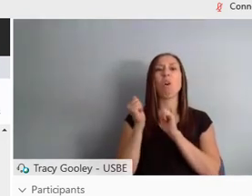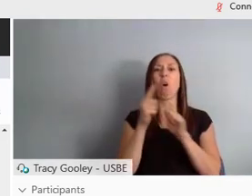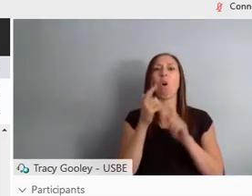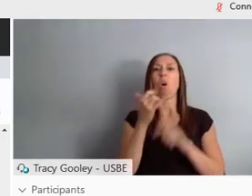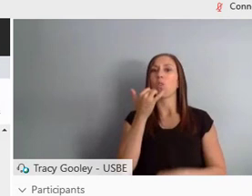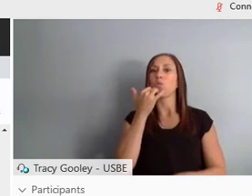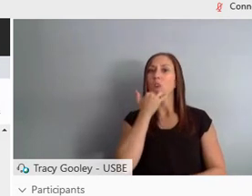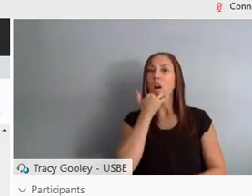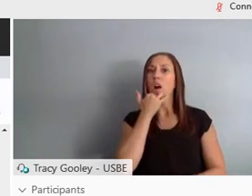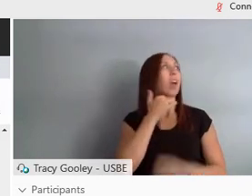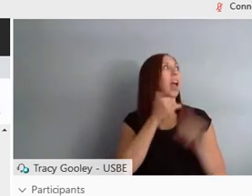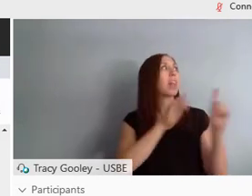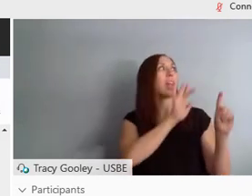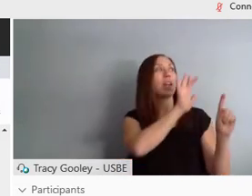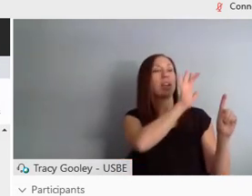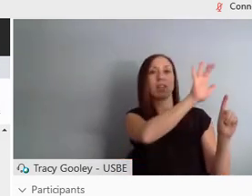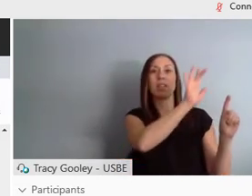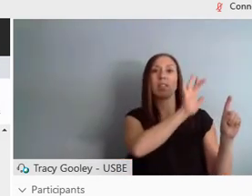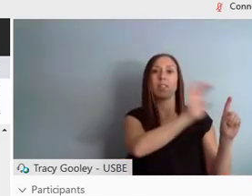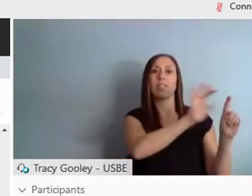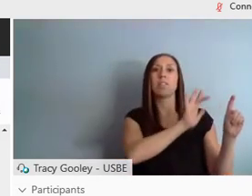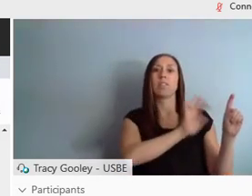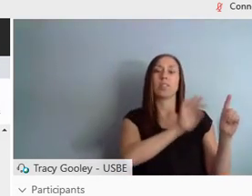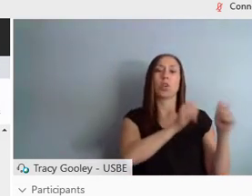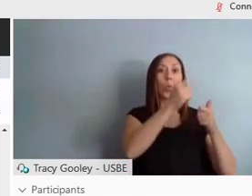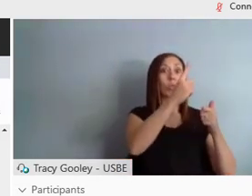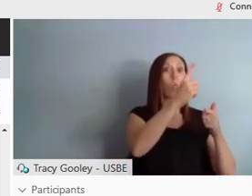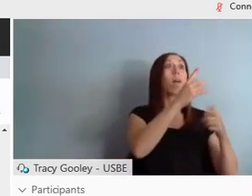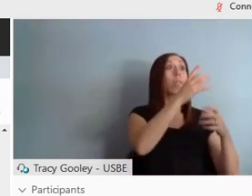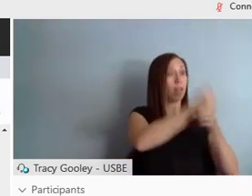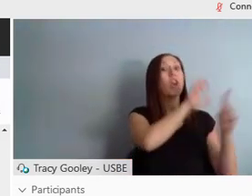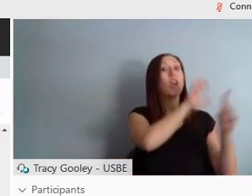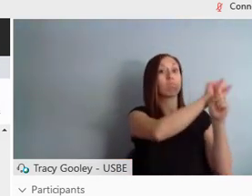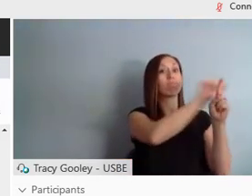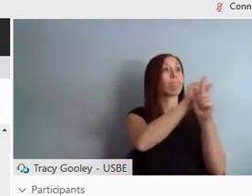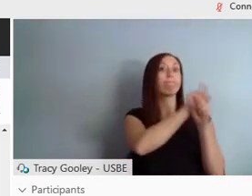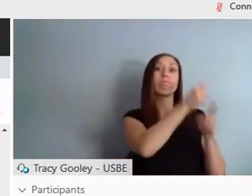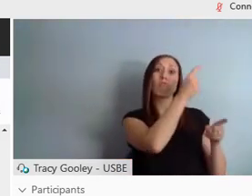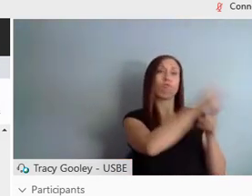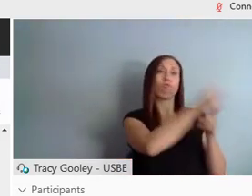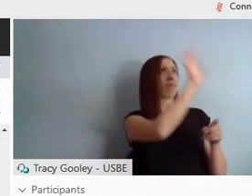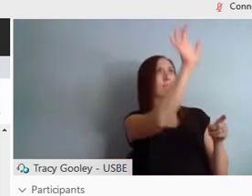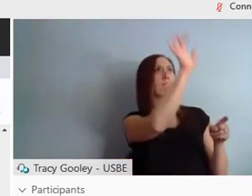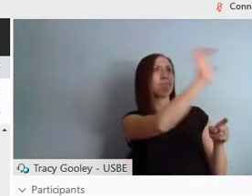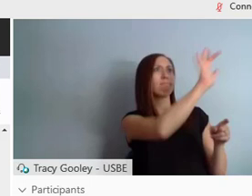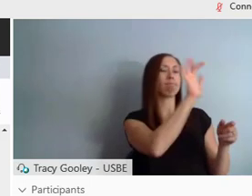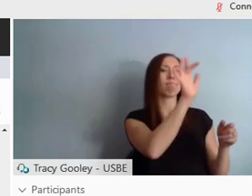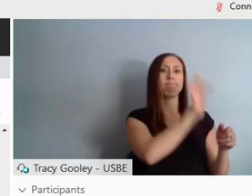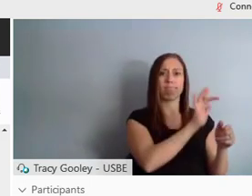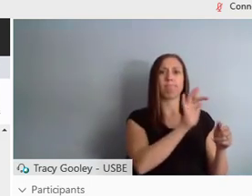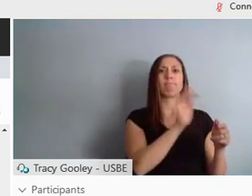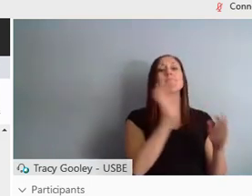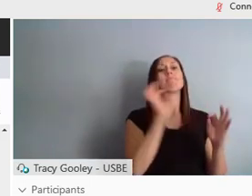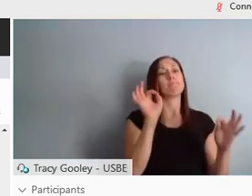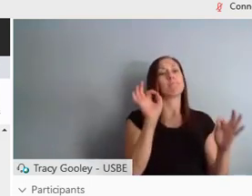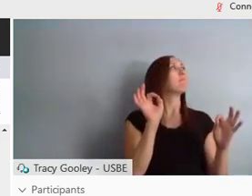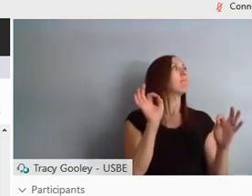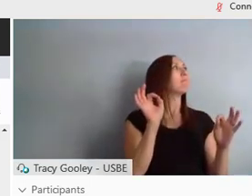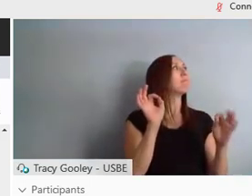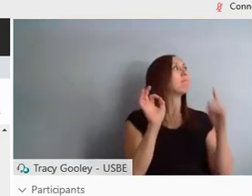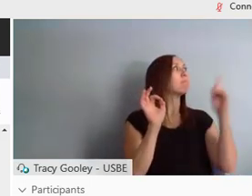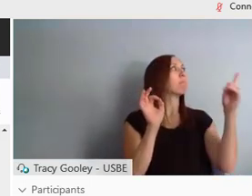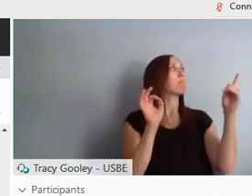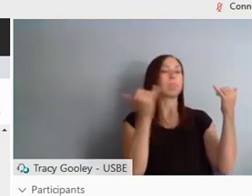and then I would come over here and say they got the letter A, they got the letter X, and they got the letter Z. And then that